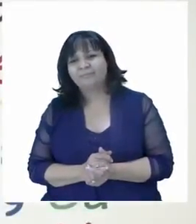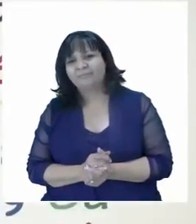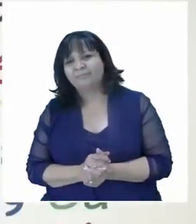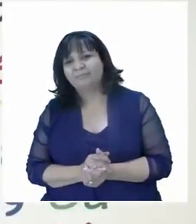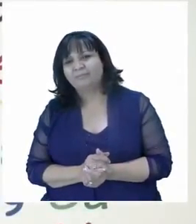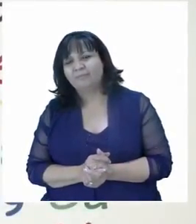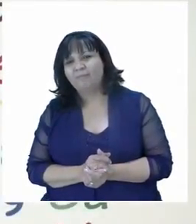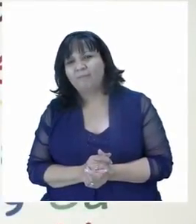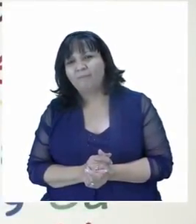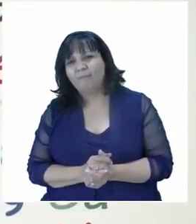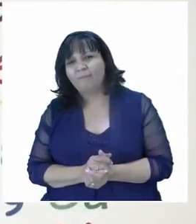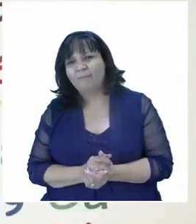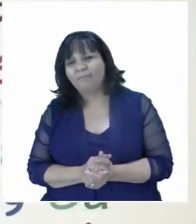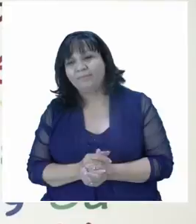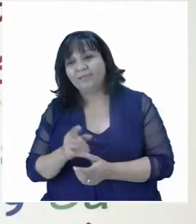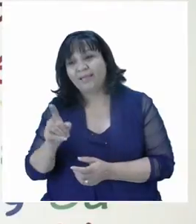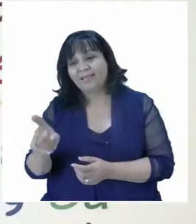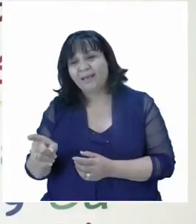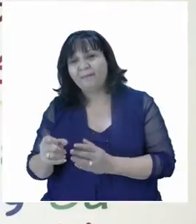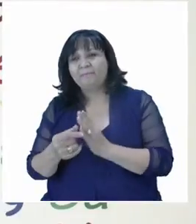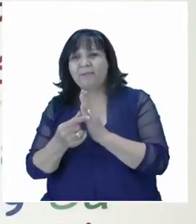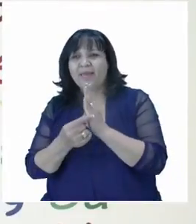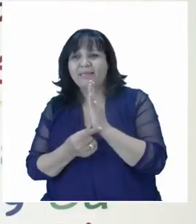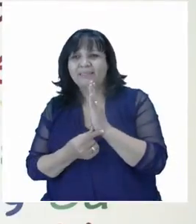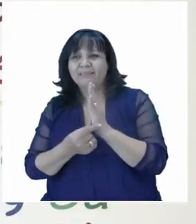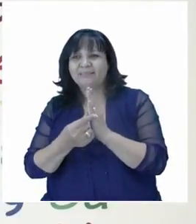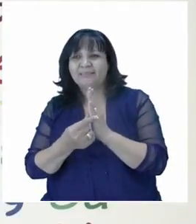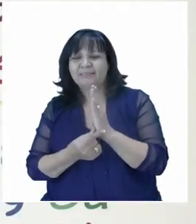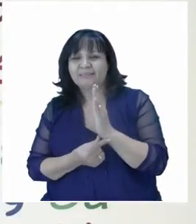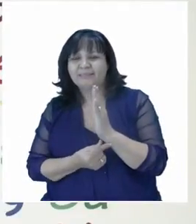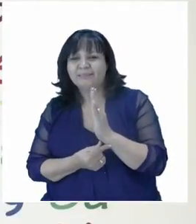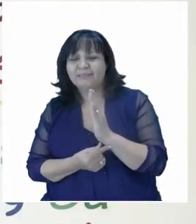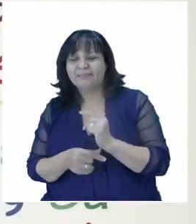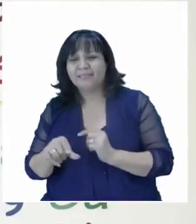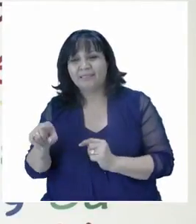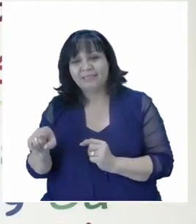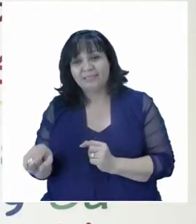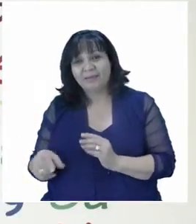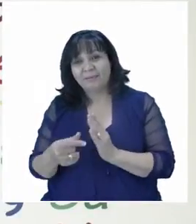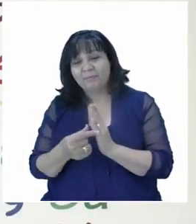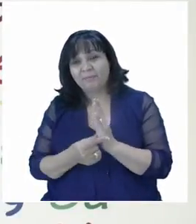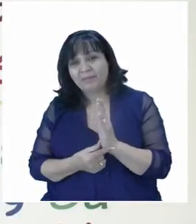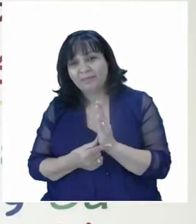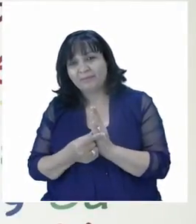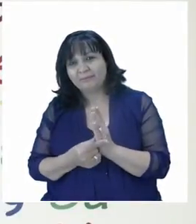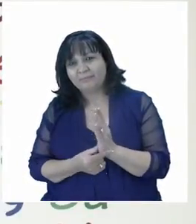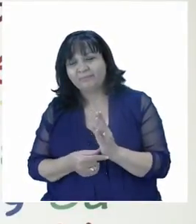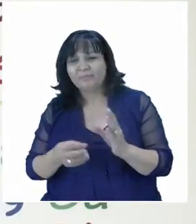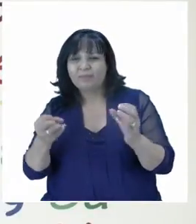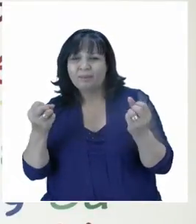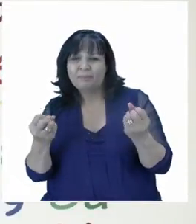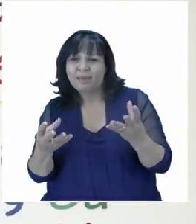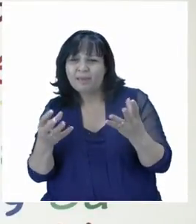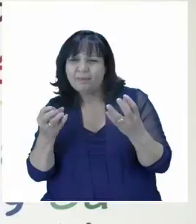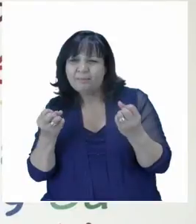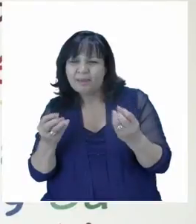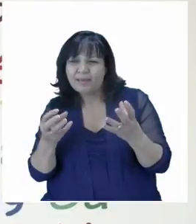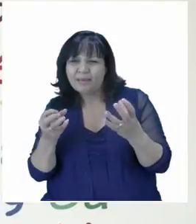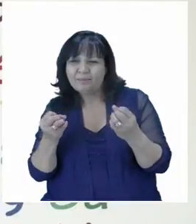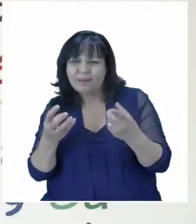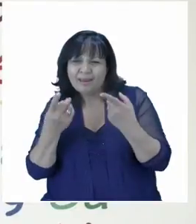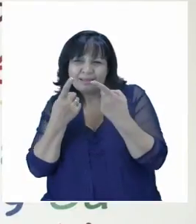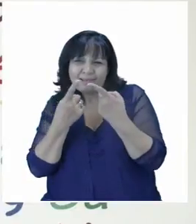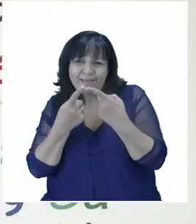This is a magazine, and in this magazine there are many